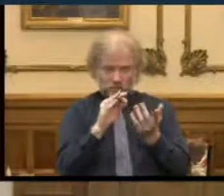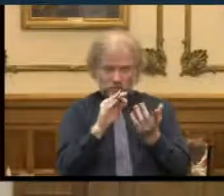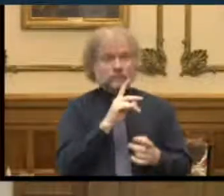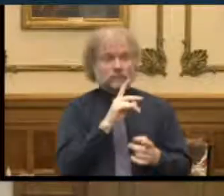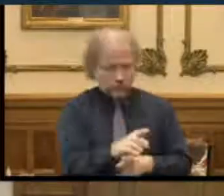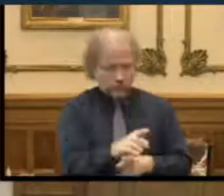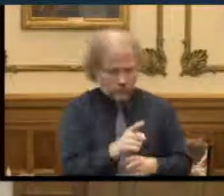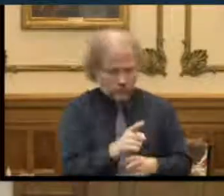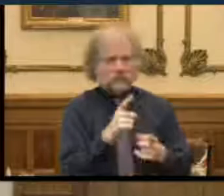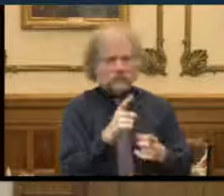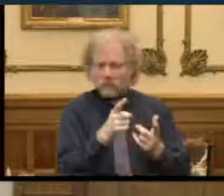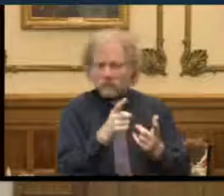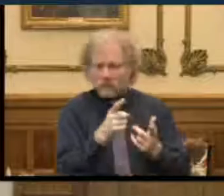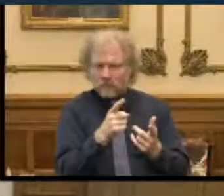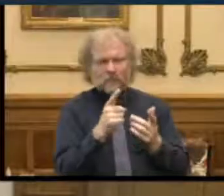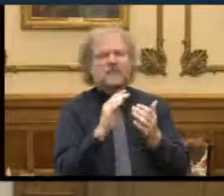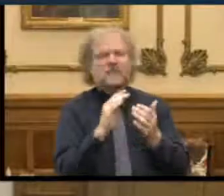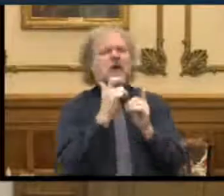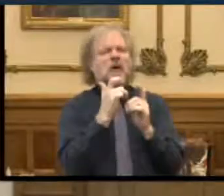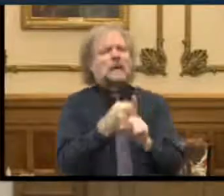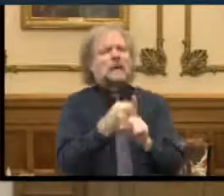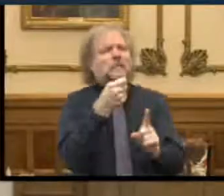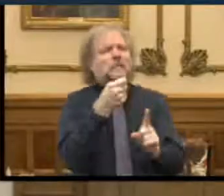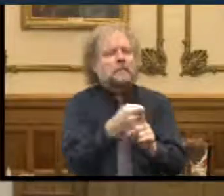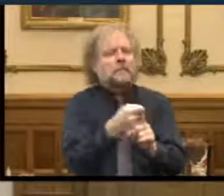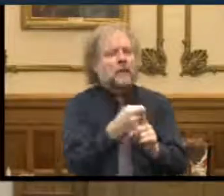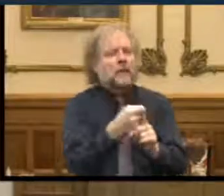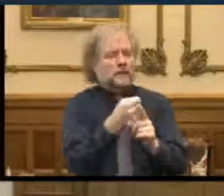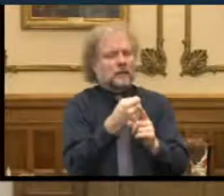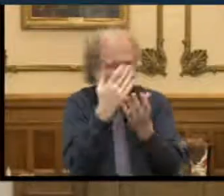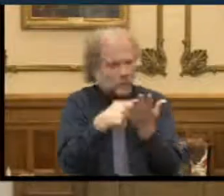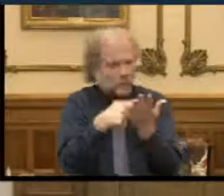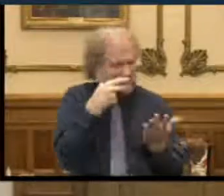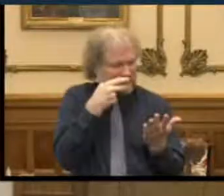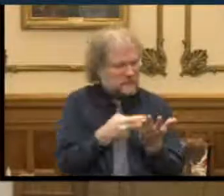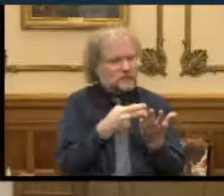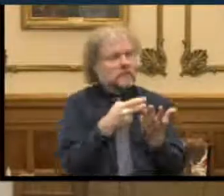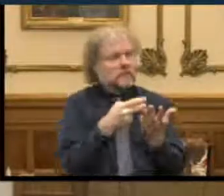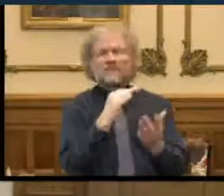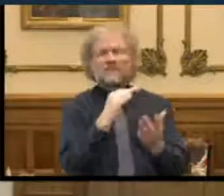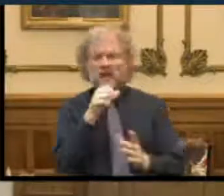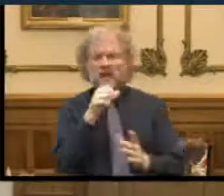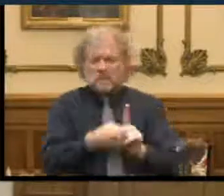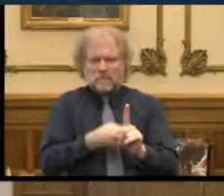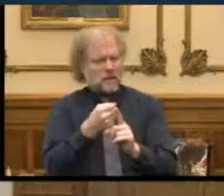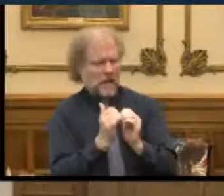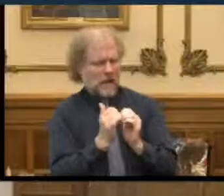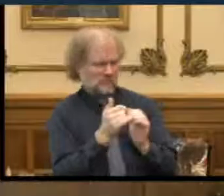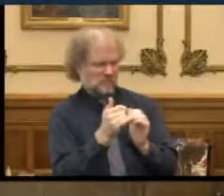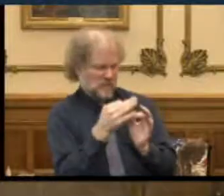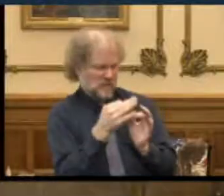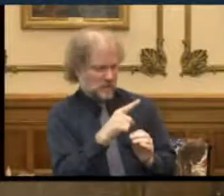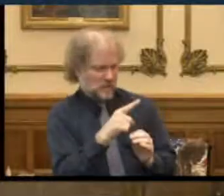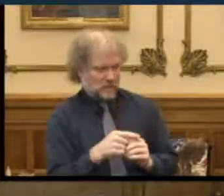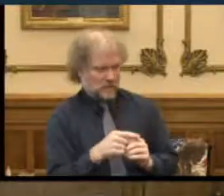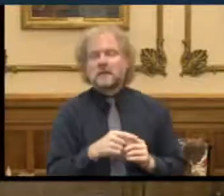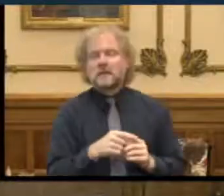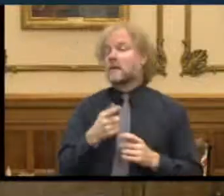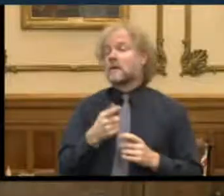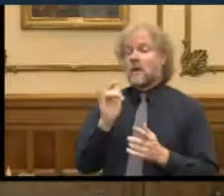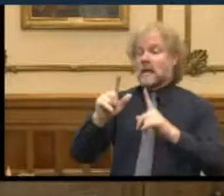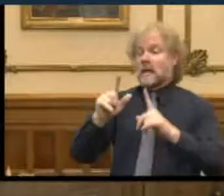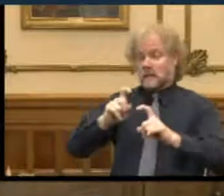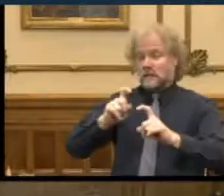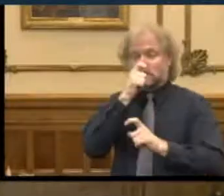so, how do you think that's impacting the data we're seeing? And if not, can you explain why it's not included? So that testing is